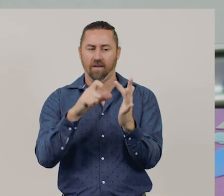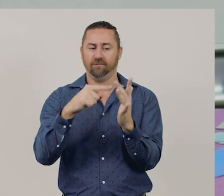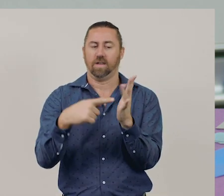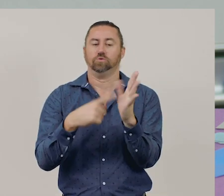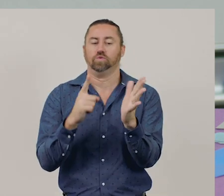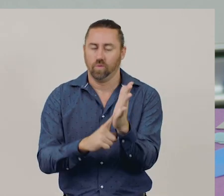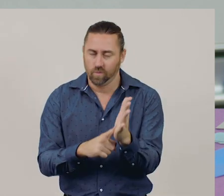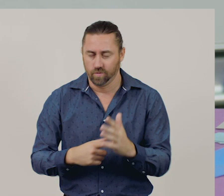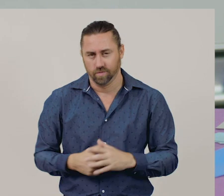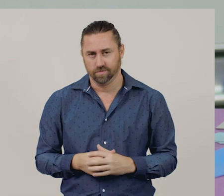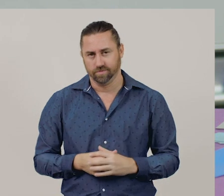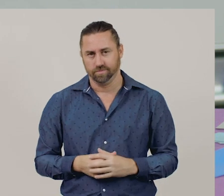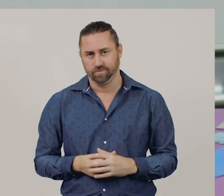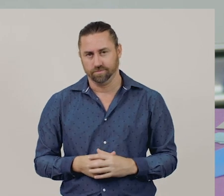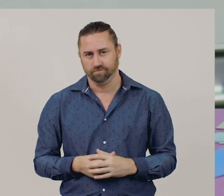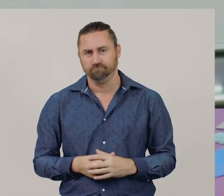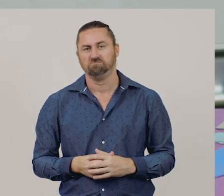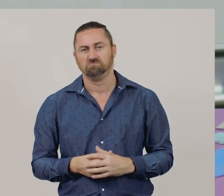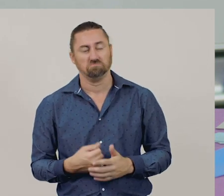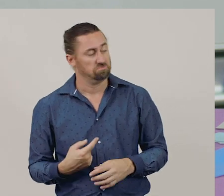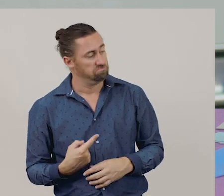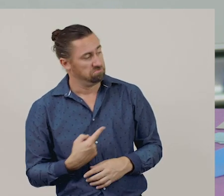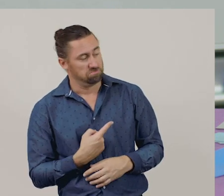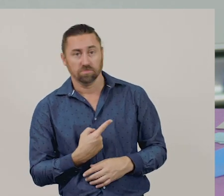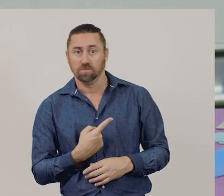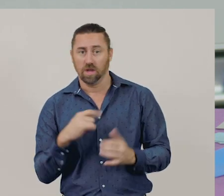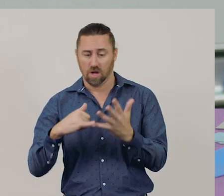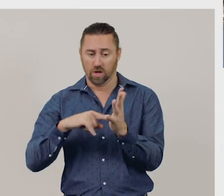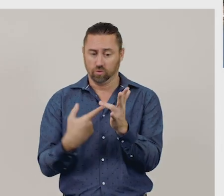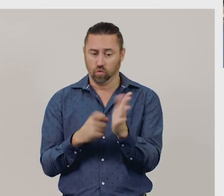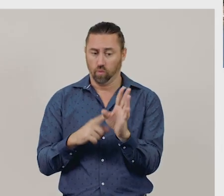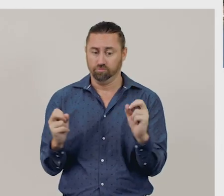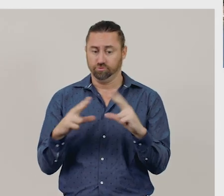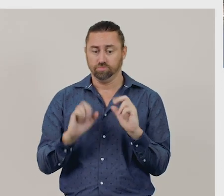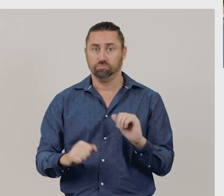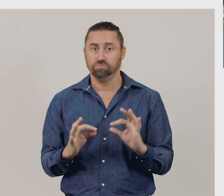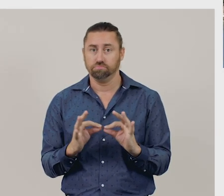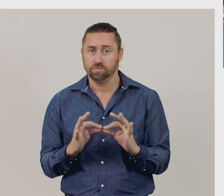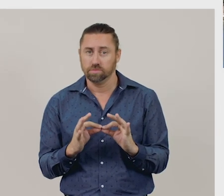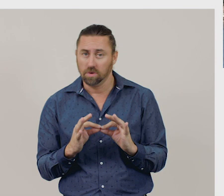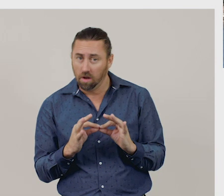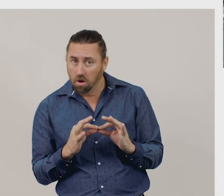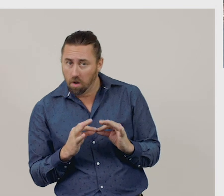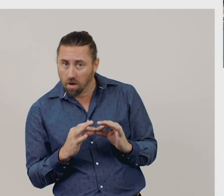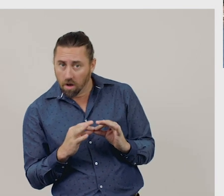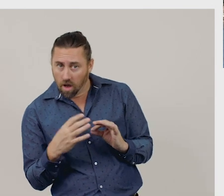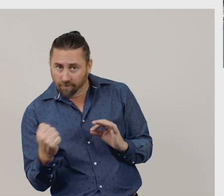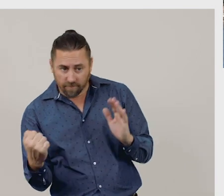symmetry. Let's take a look at this picture of the Story Bridge in Brisbane. Does it have reflection symmetry?